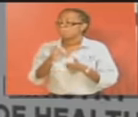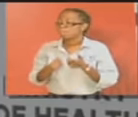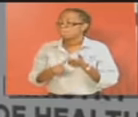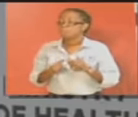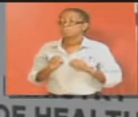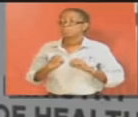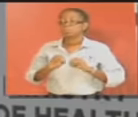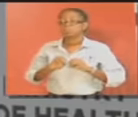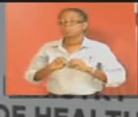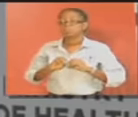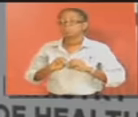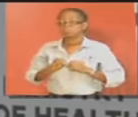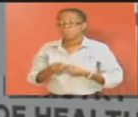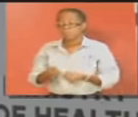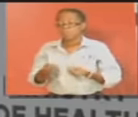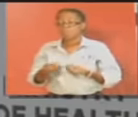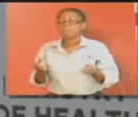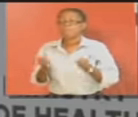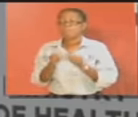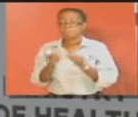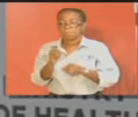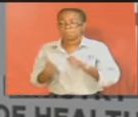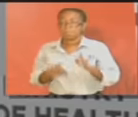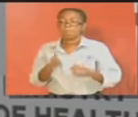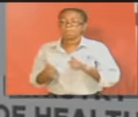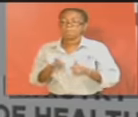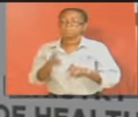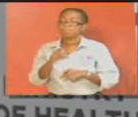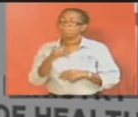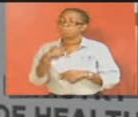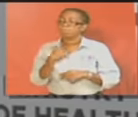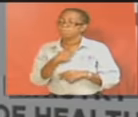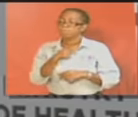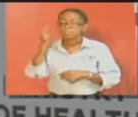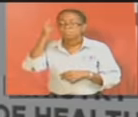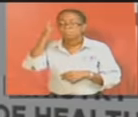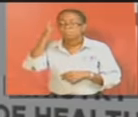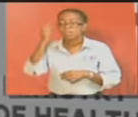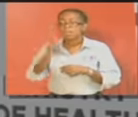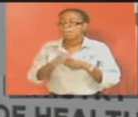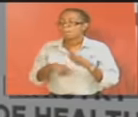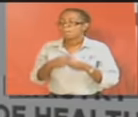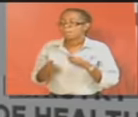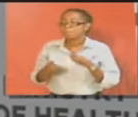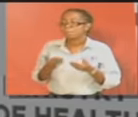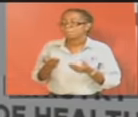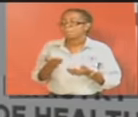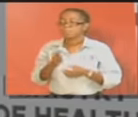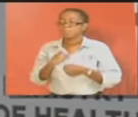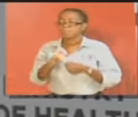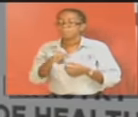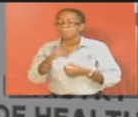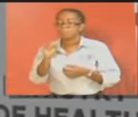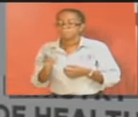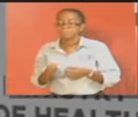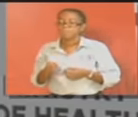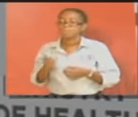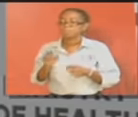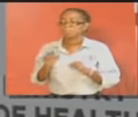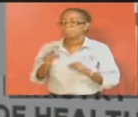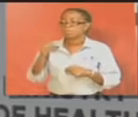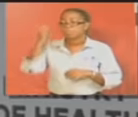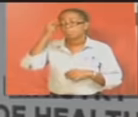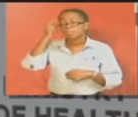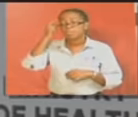percentage in this initial tranche, because we know that there are additional vaccines to arrive that will allow